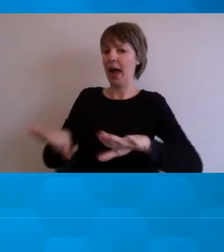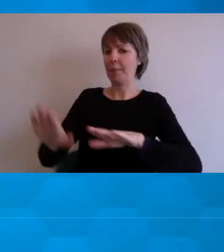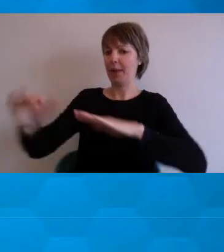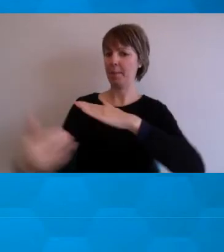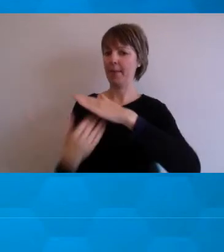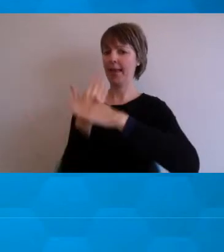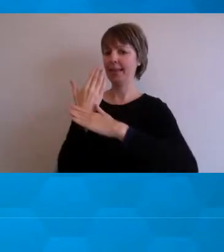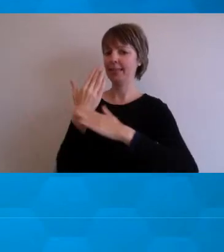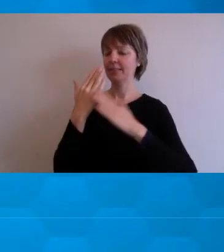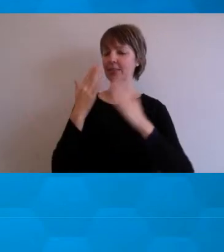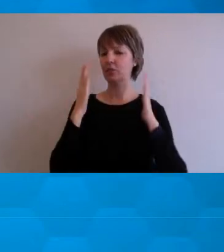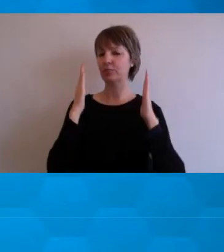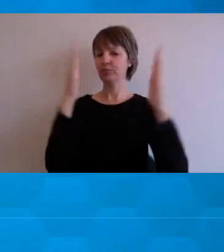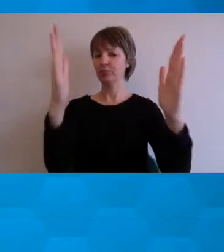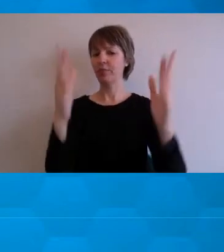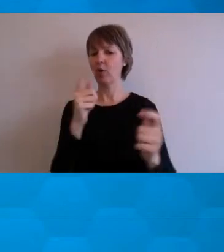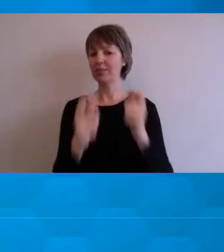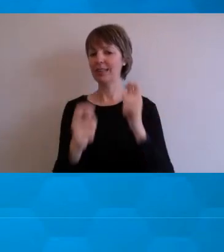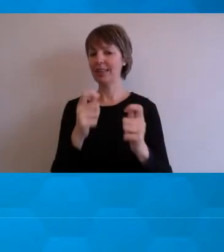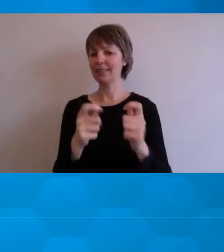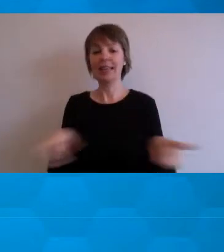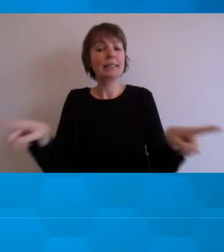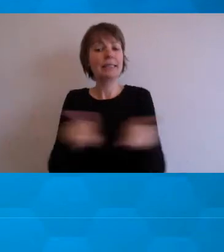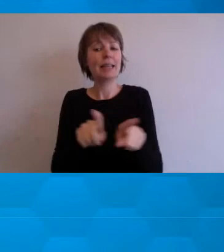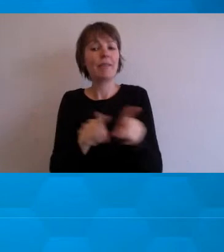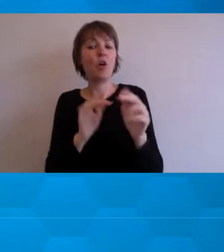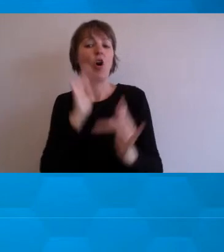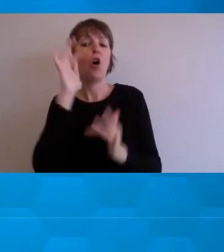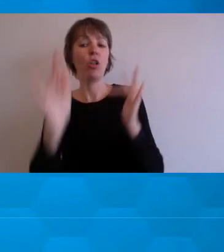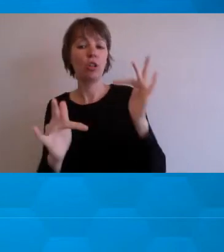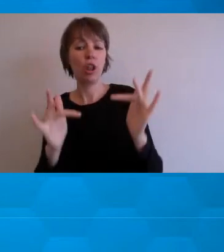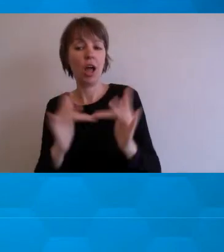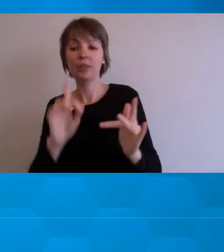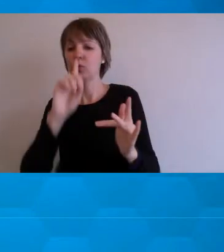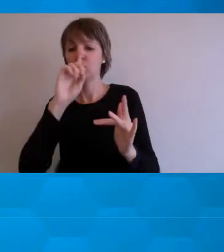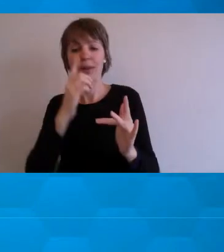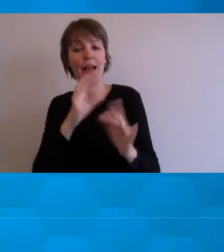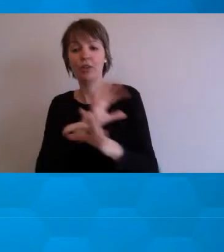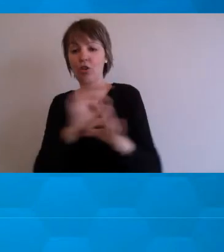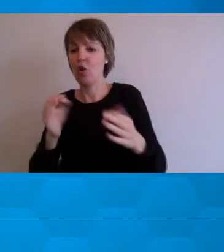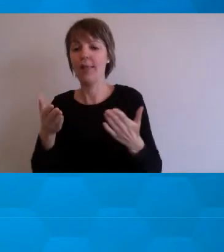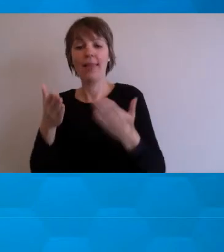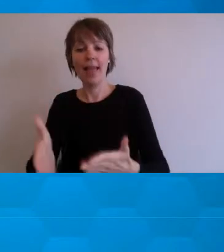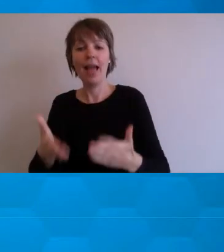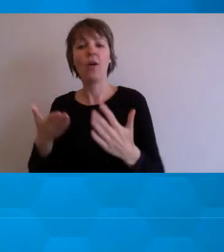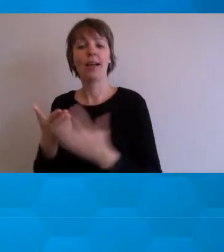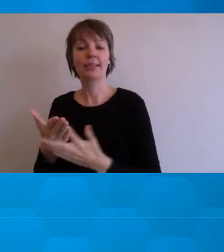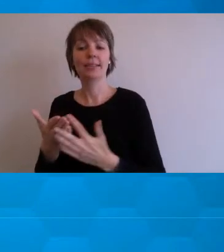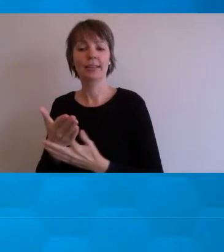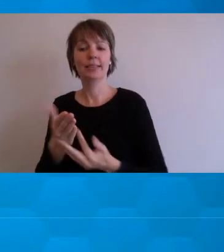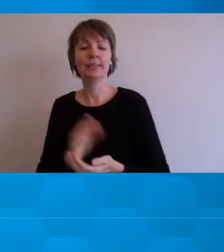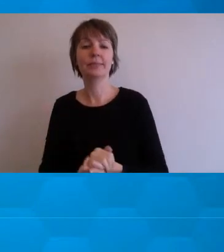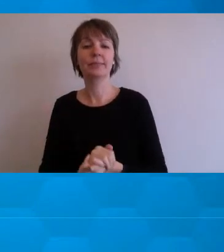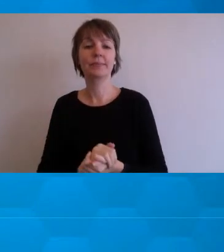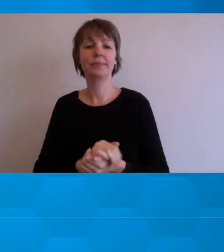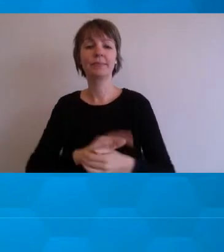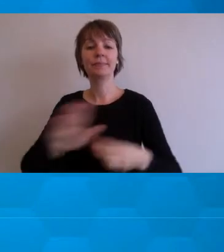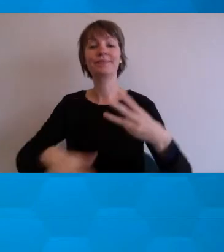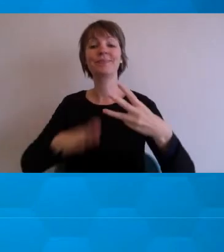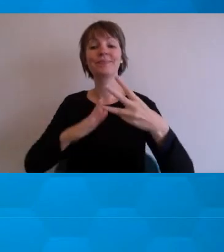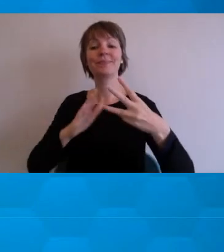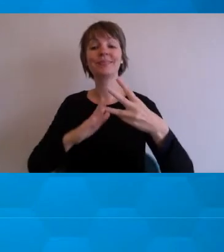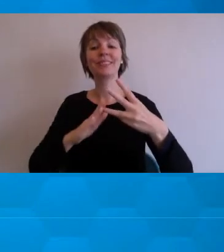technology in a digital exam. Tip number three. Give access in advance.